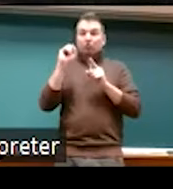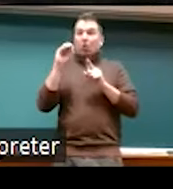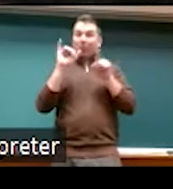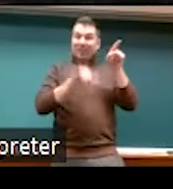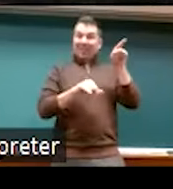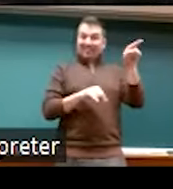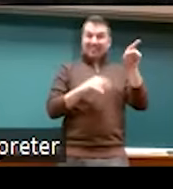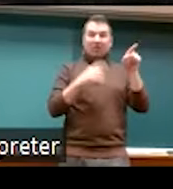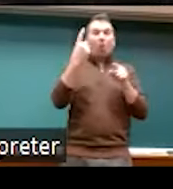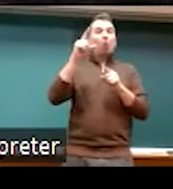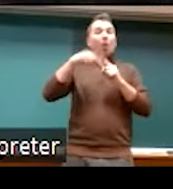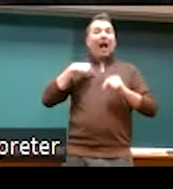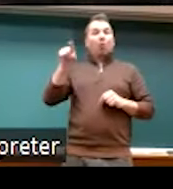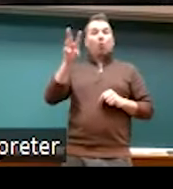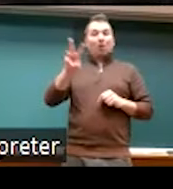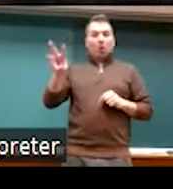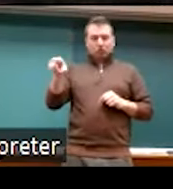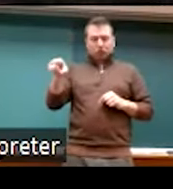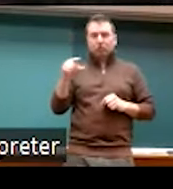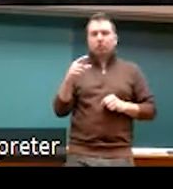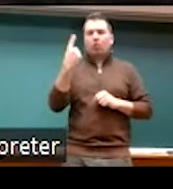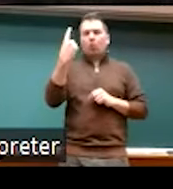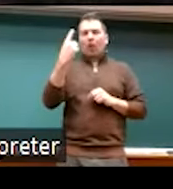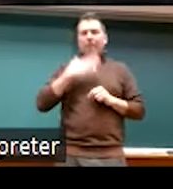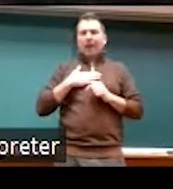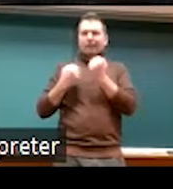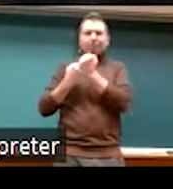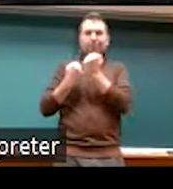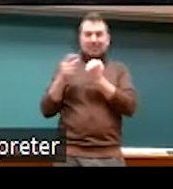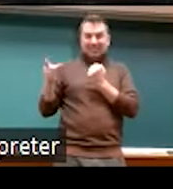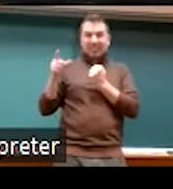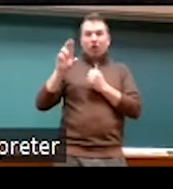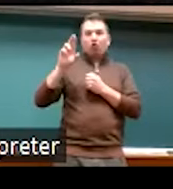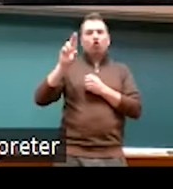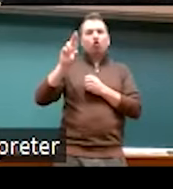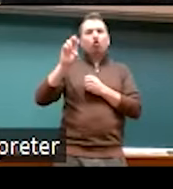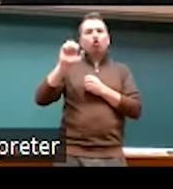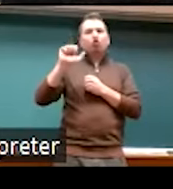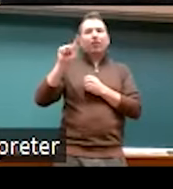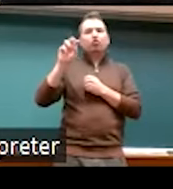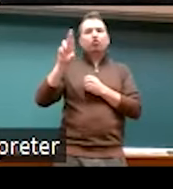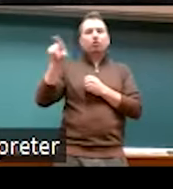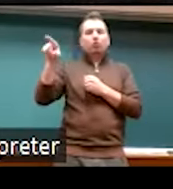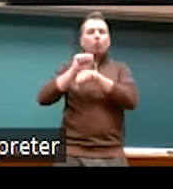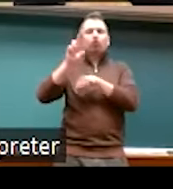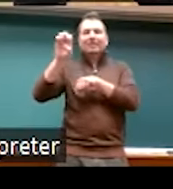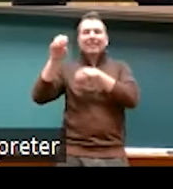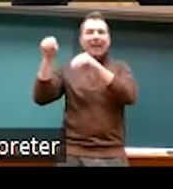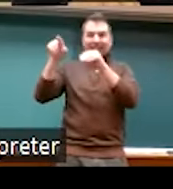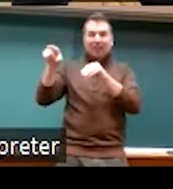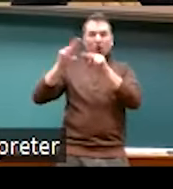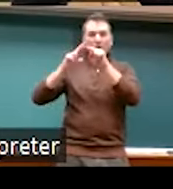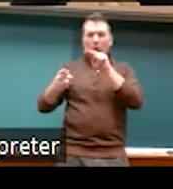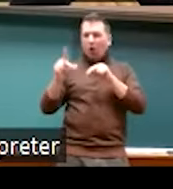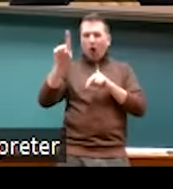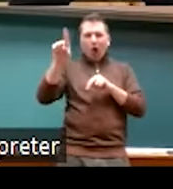175 pounds the fifth time she tried. That to me said, if she could do that, I could lose this